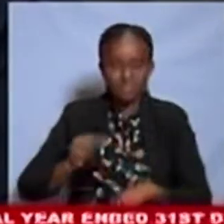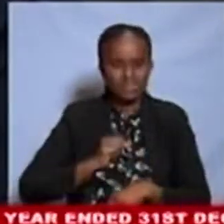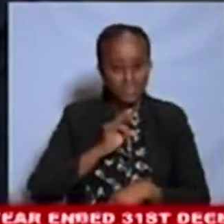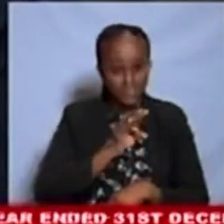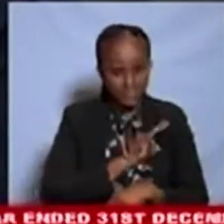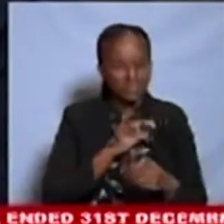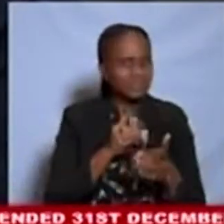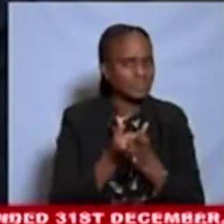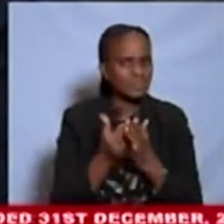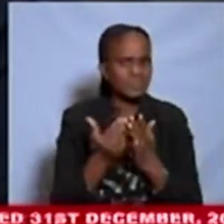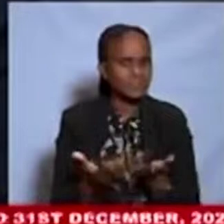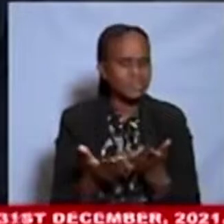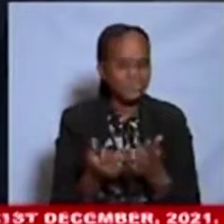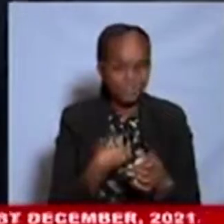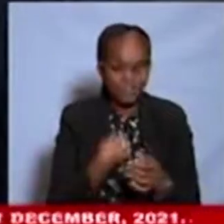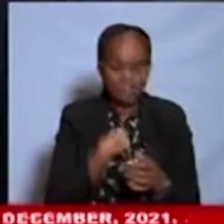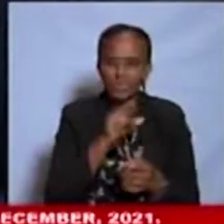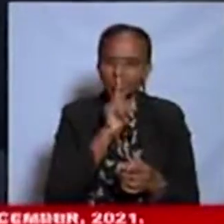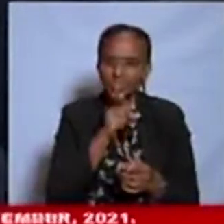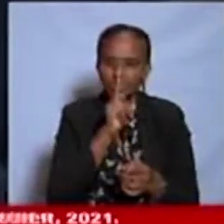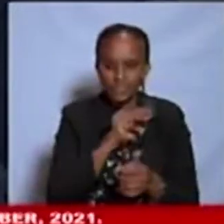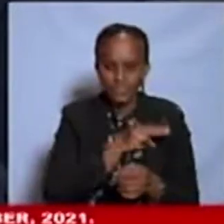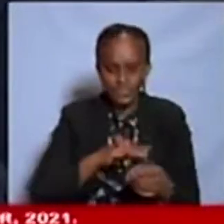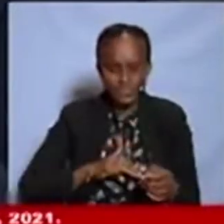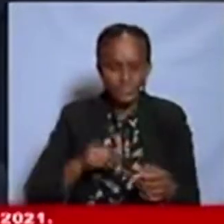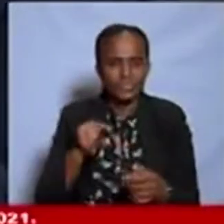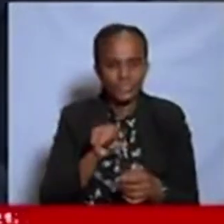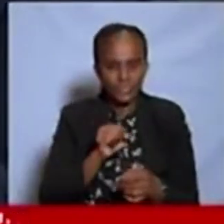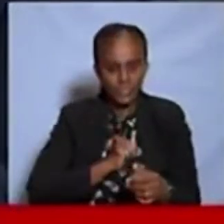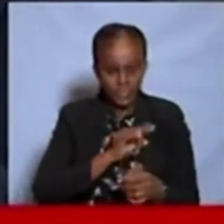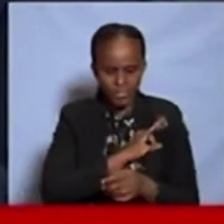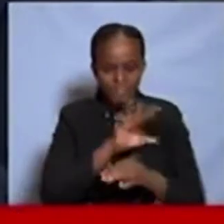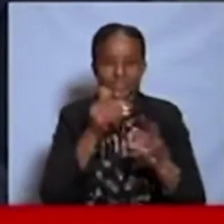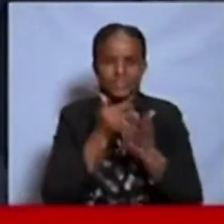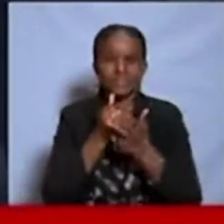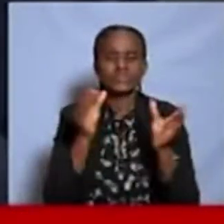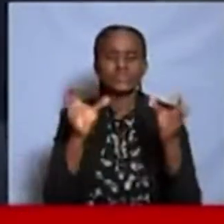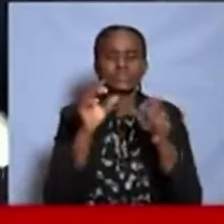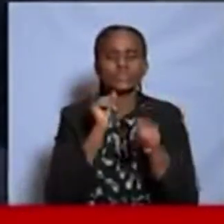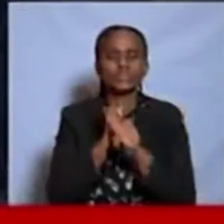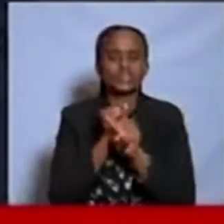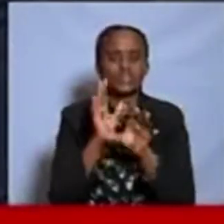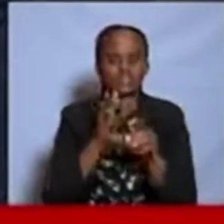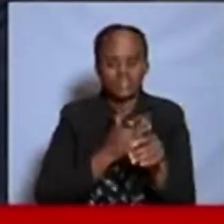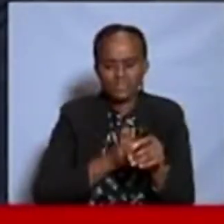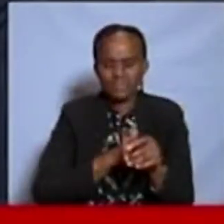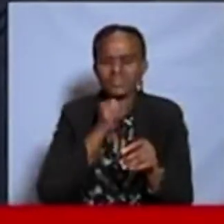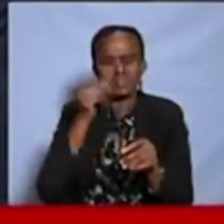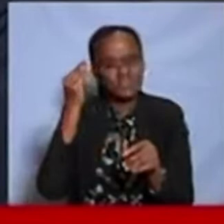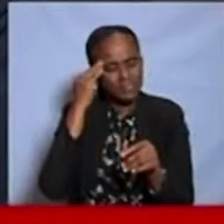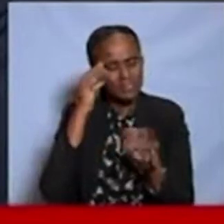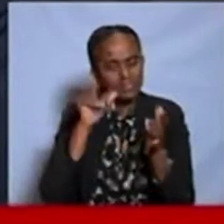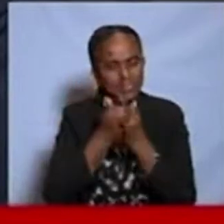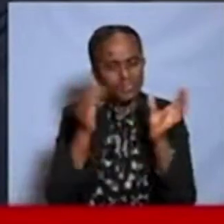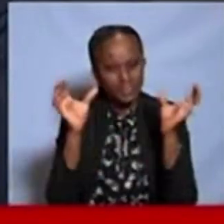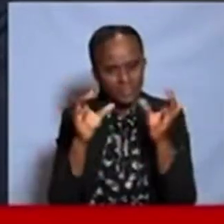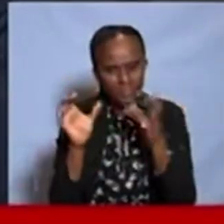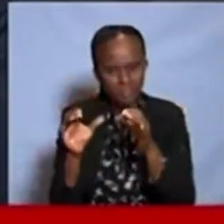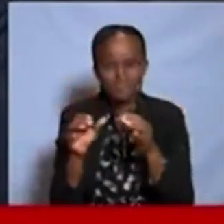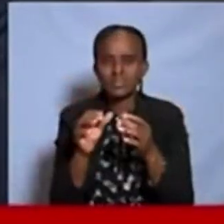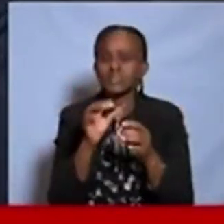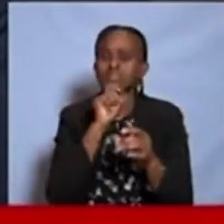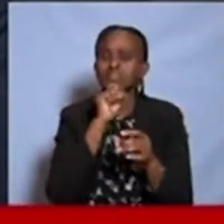staff. I'm sure when you say members of staff, these are workers, are council workers. I don't even know how the council owes these